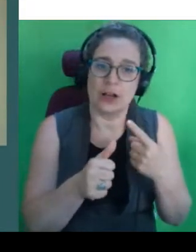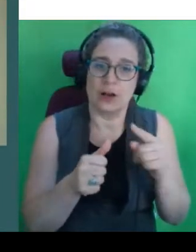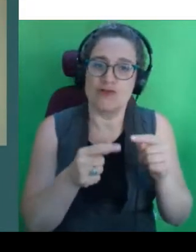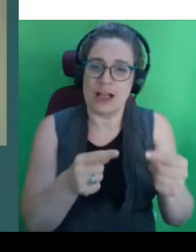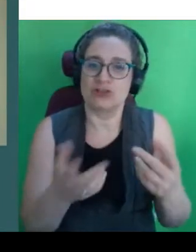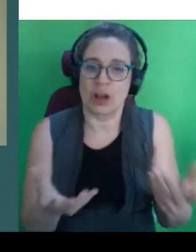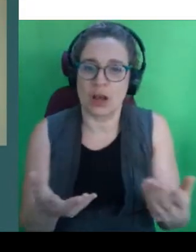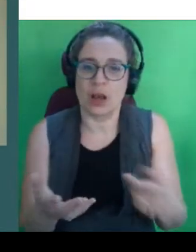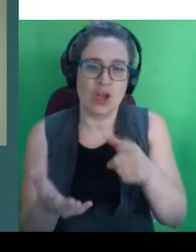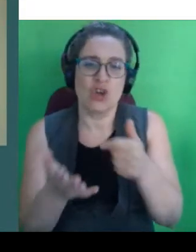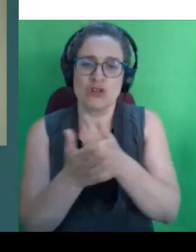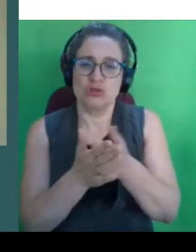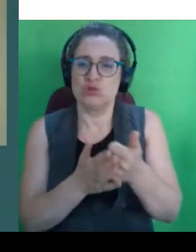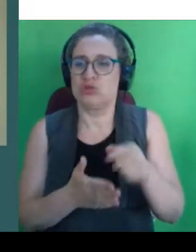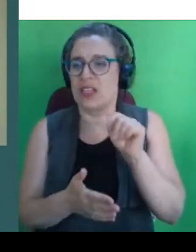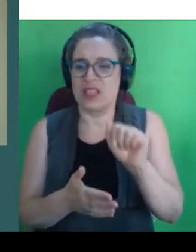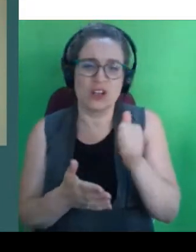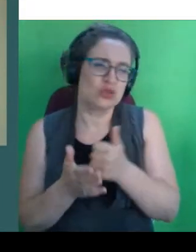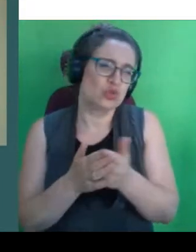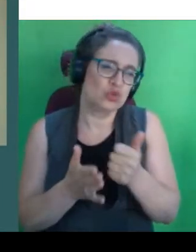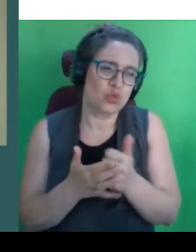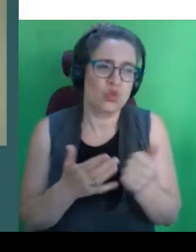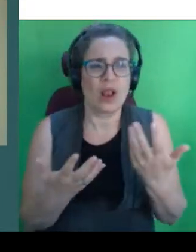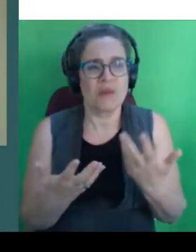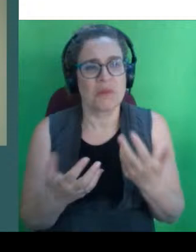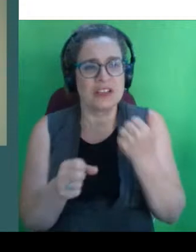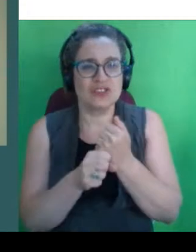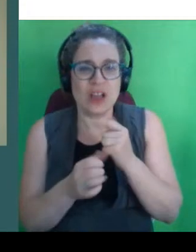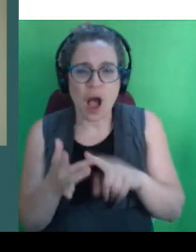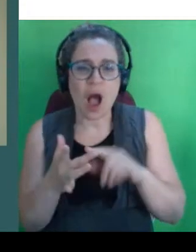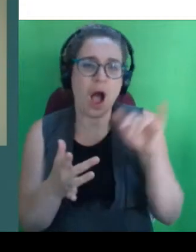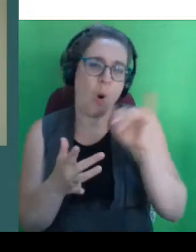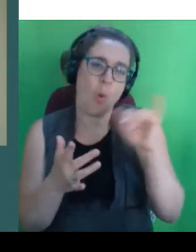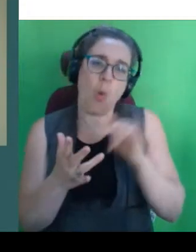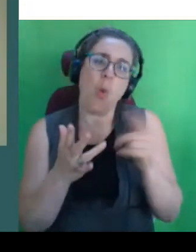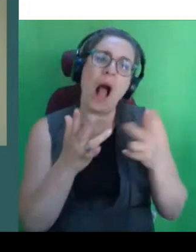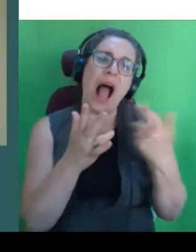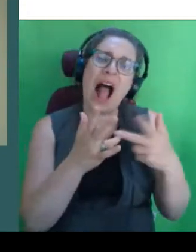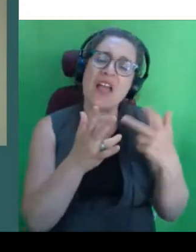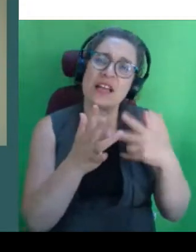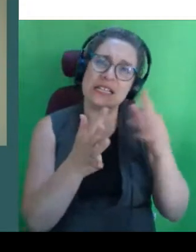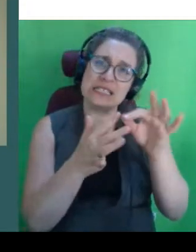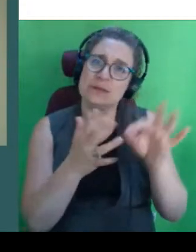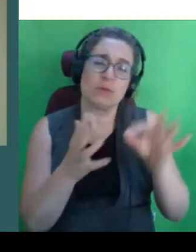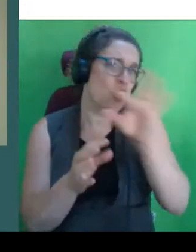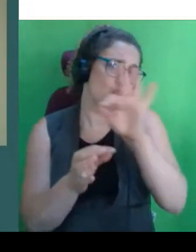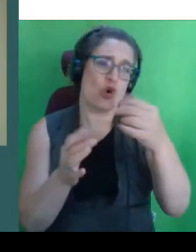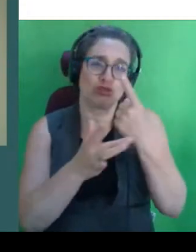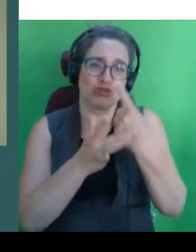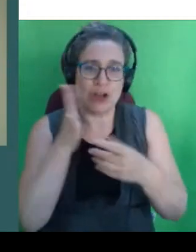symptoms or other symptoms going on rather than just urticaria and angioedema.